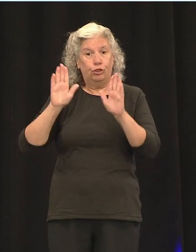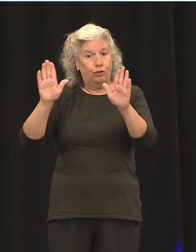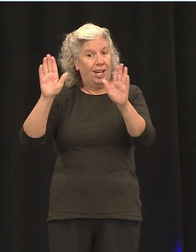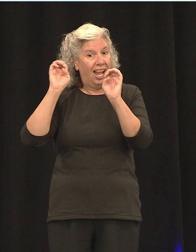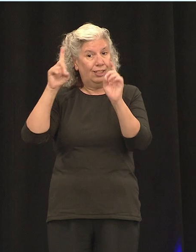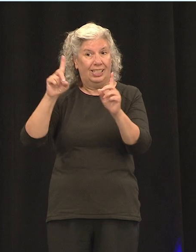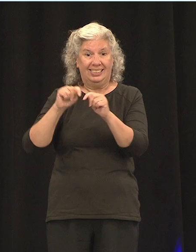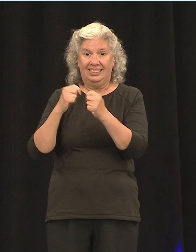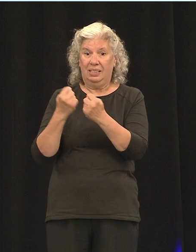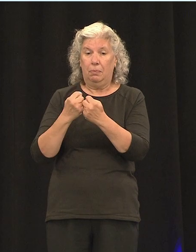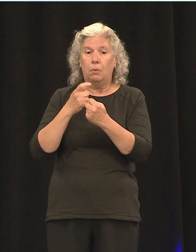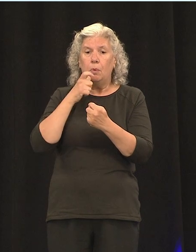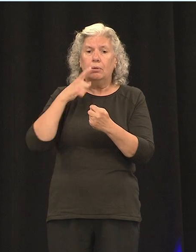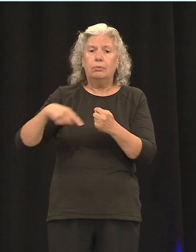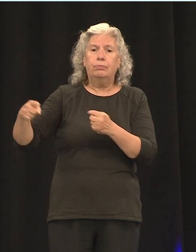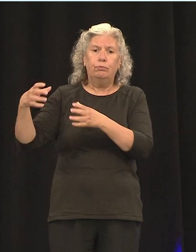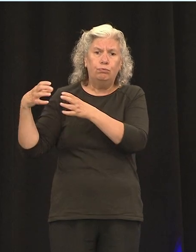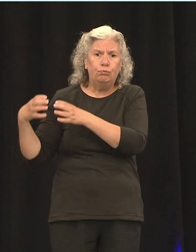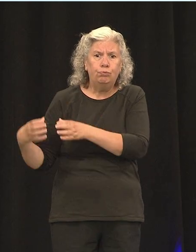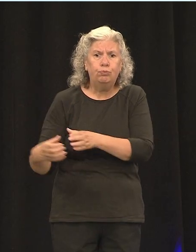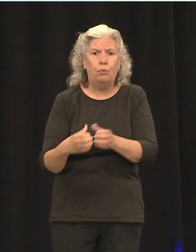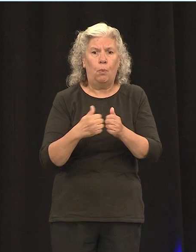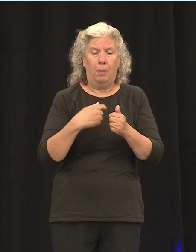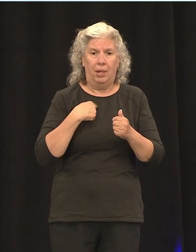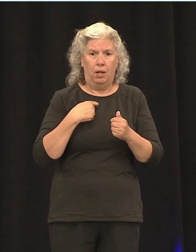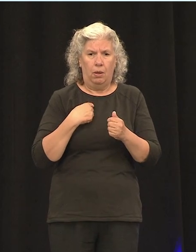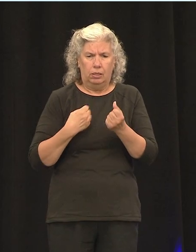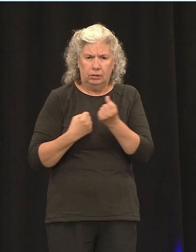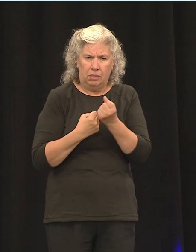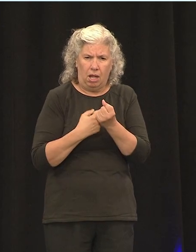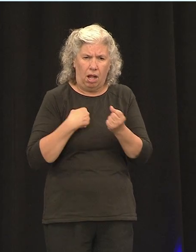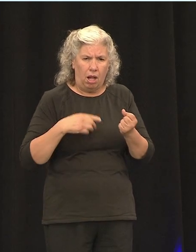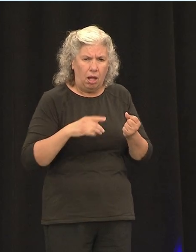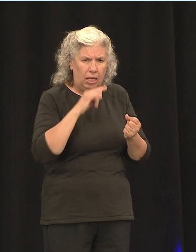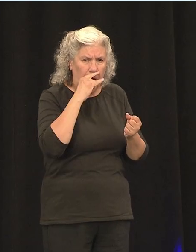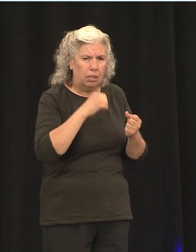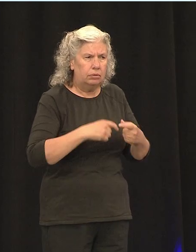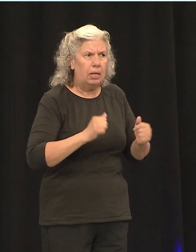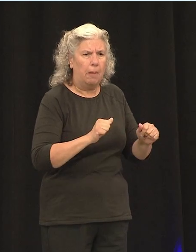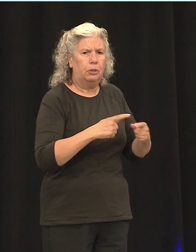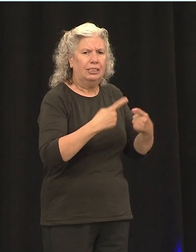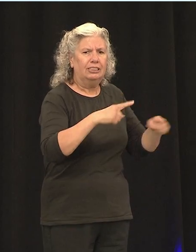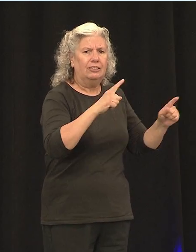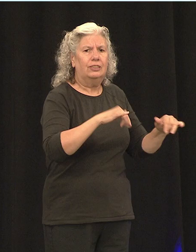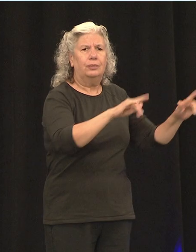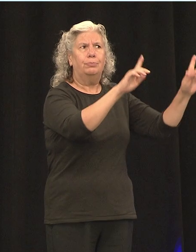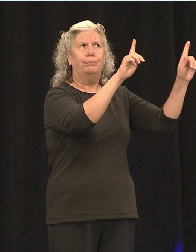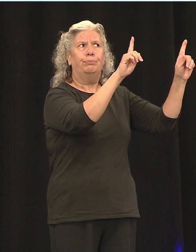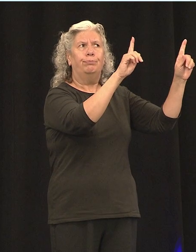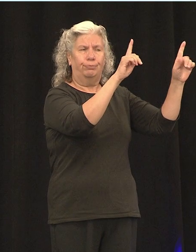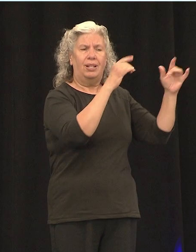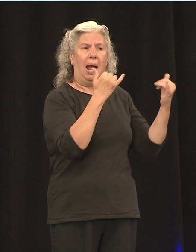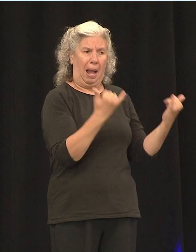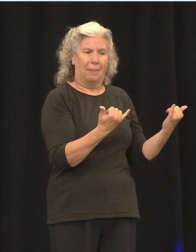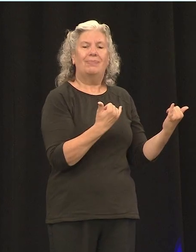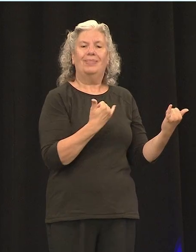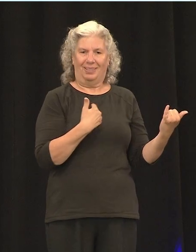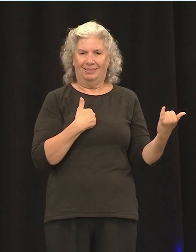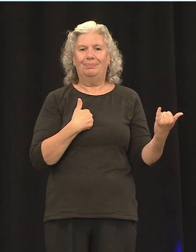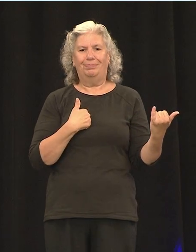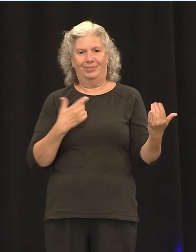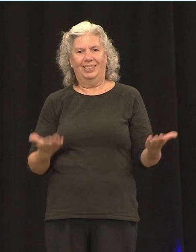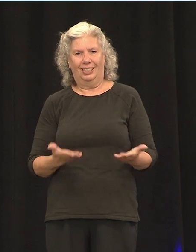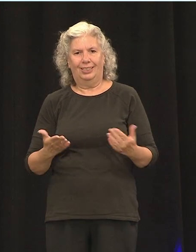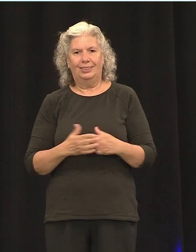order to support my kids to be able to do and be where they're at. Connor mentioned this morning that he's going to graduate